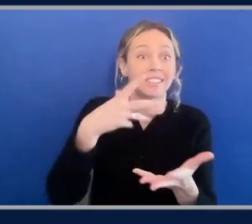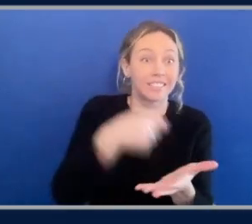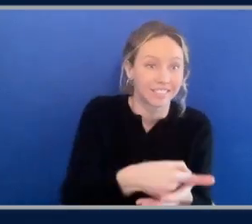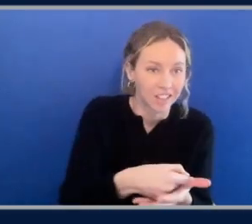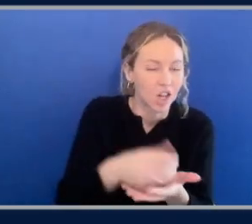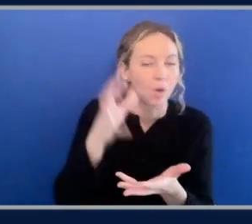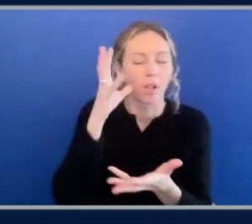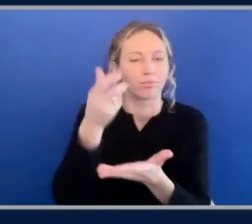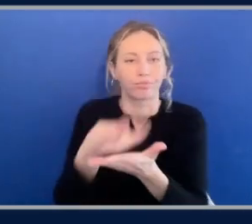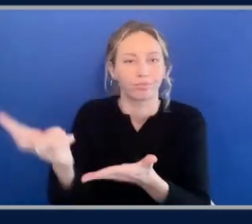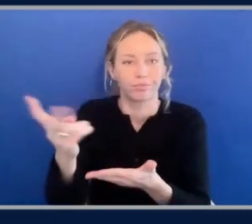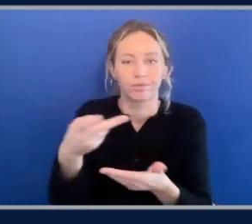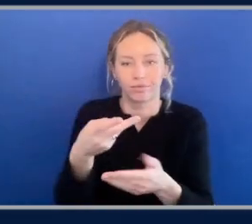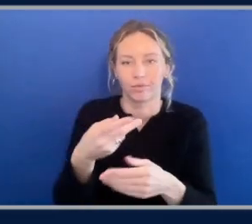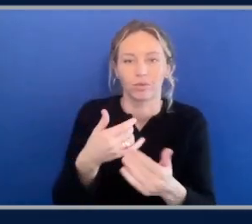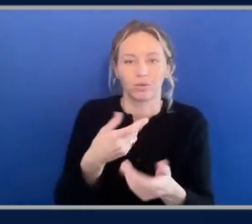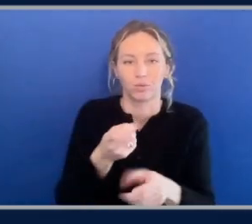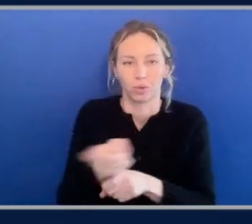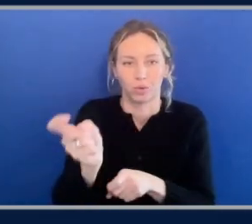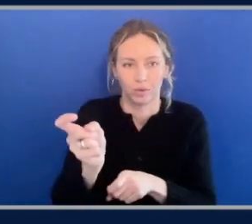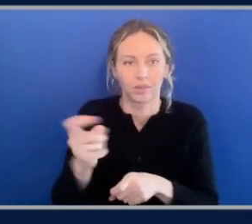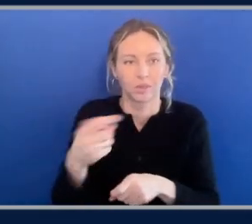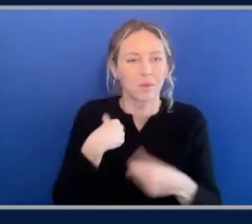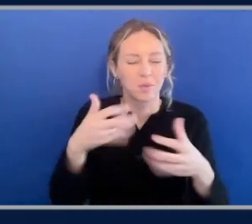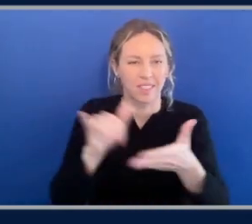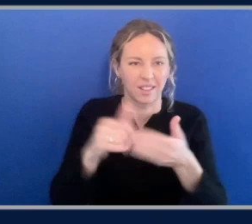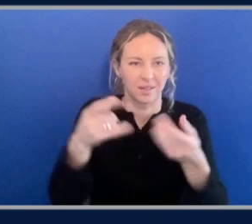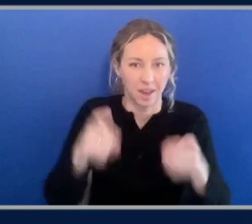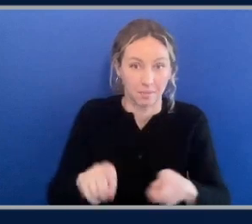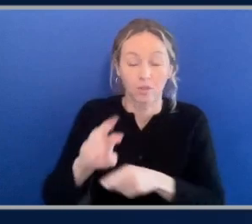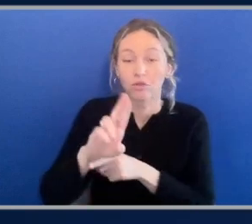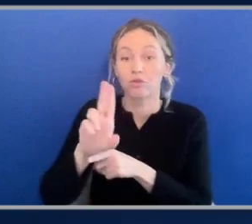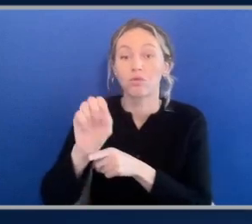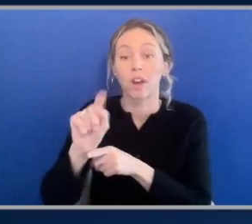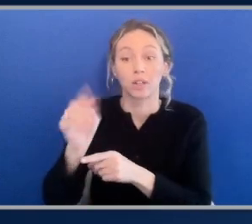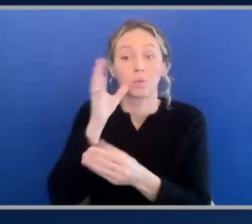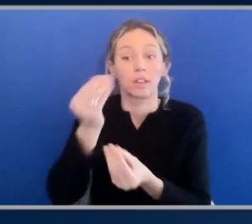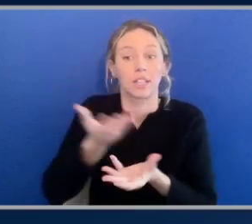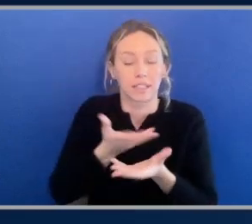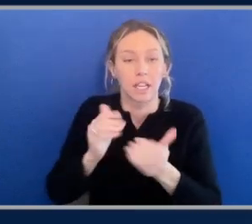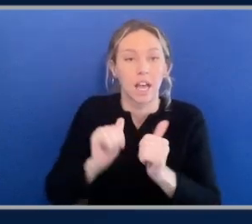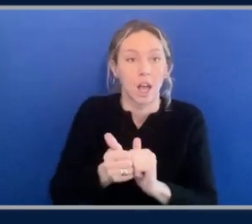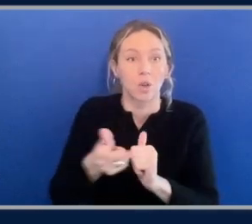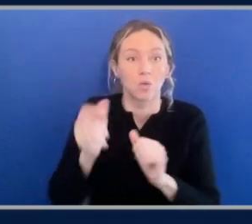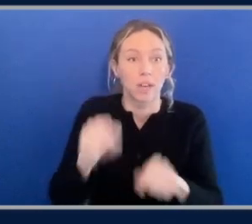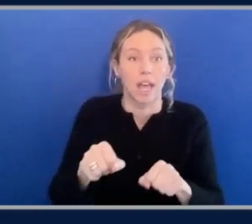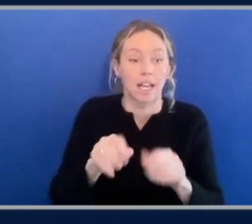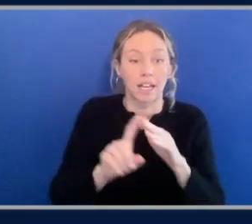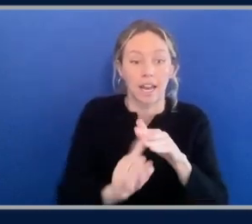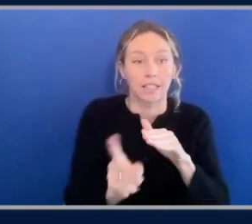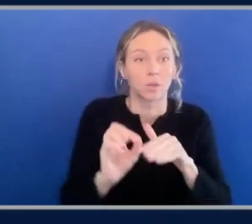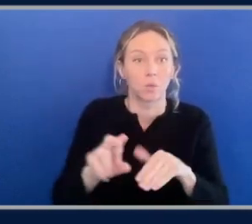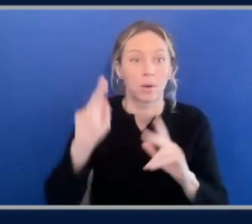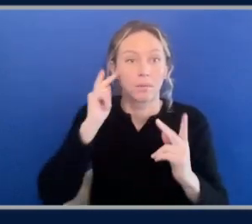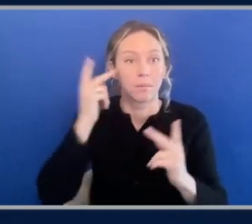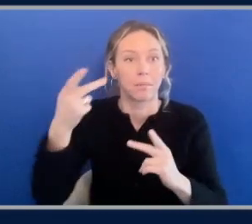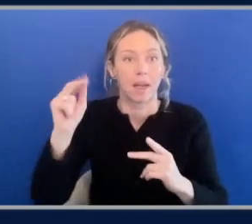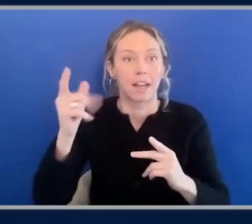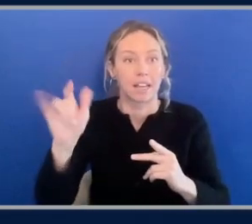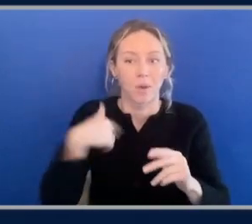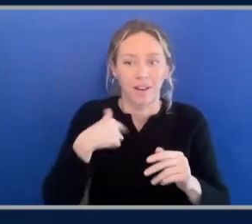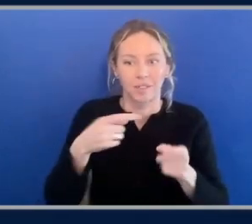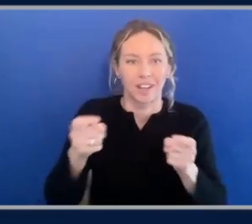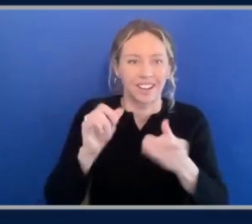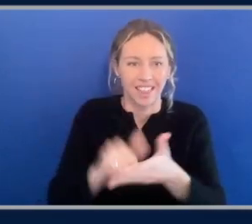Lambda process, and we really don't want that to happen. Yeah. Rust makes it really obvious where your function can exit or panic. You have to handle that explicitly. Sometimes that is a little painful,